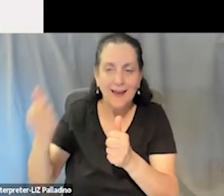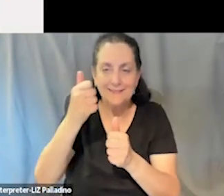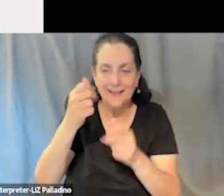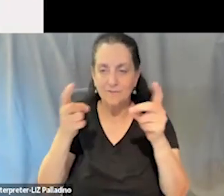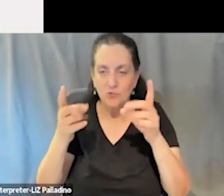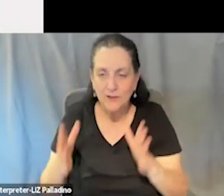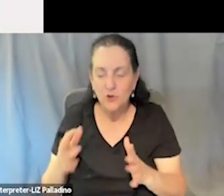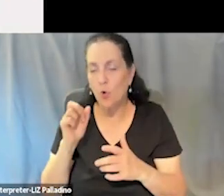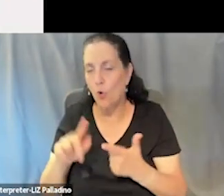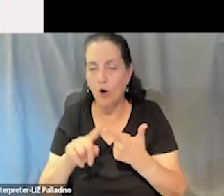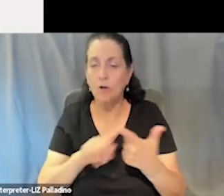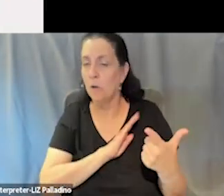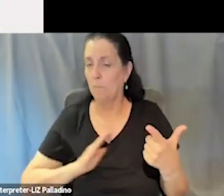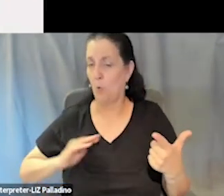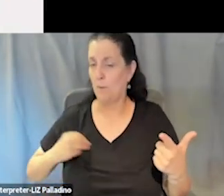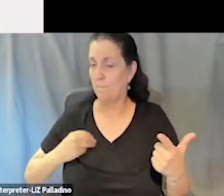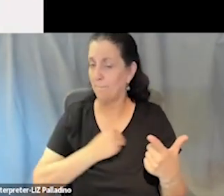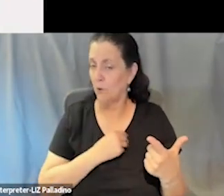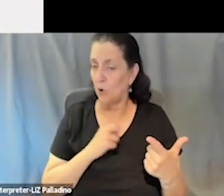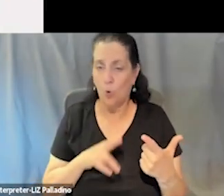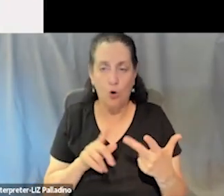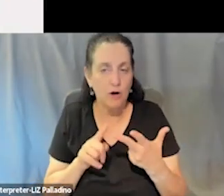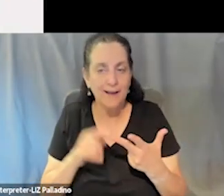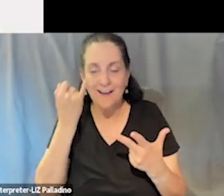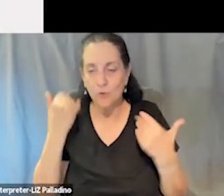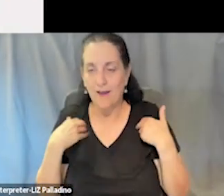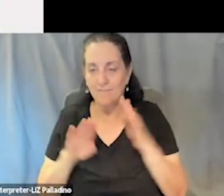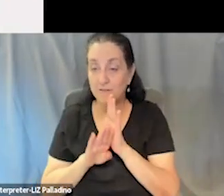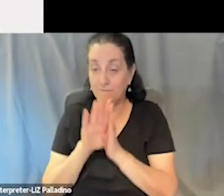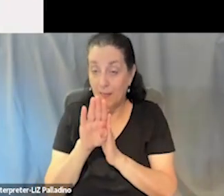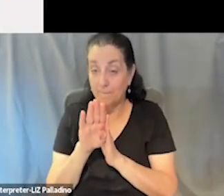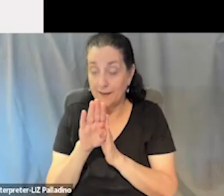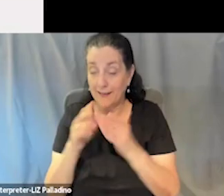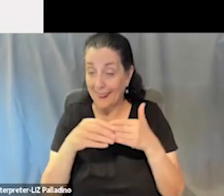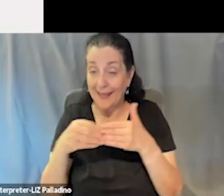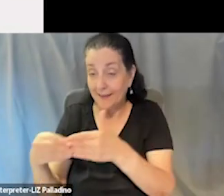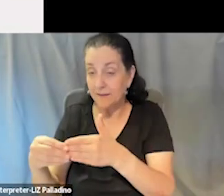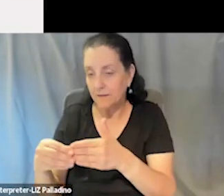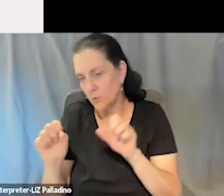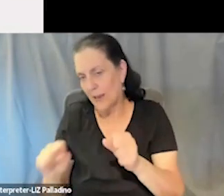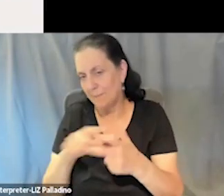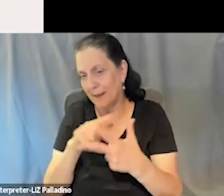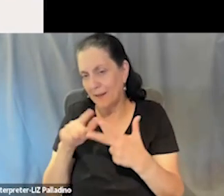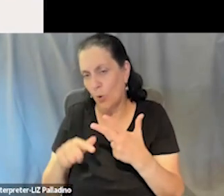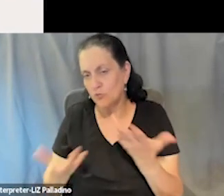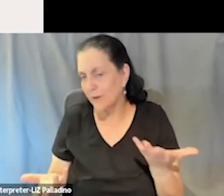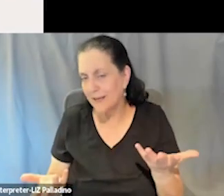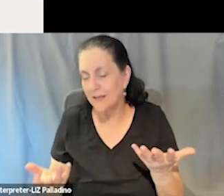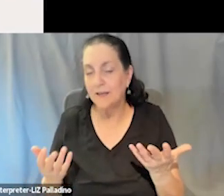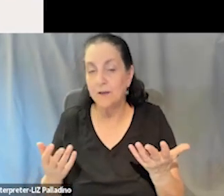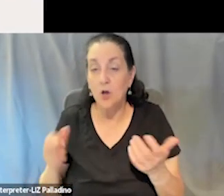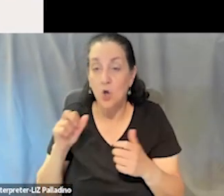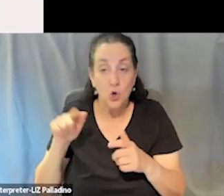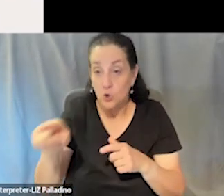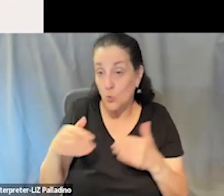Sometimes it's from a board member, or sometimes if you have a development lead, it's from the development lead. That is usually called, you have